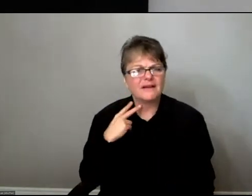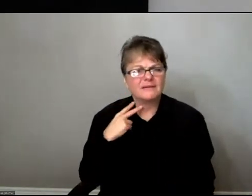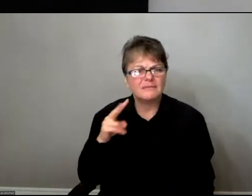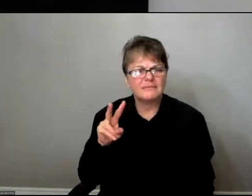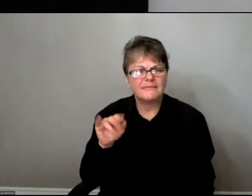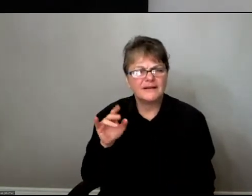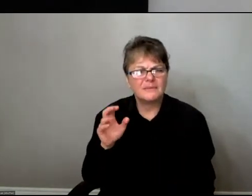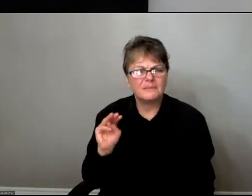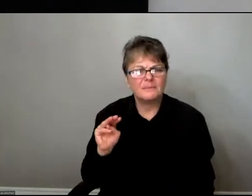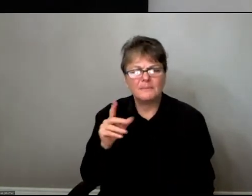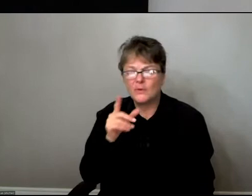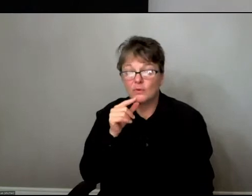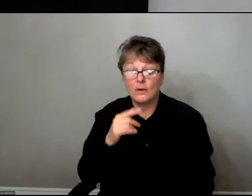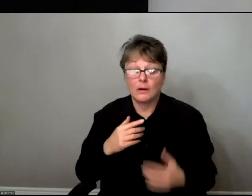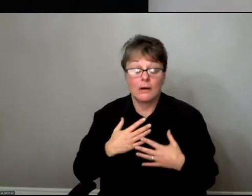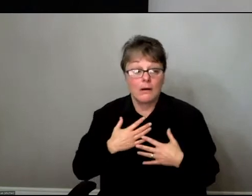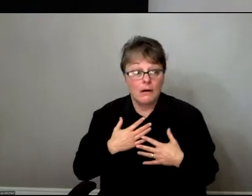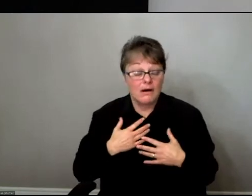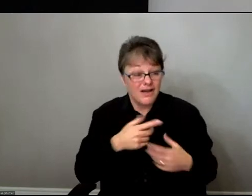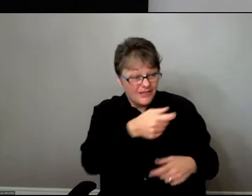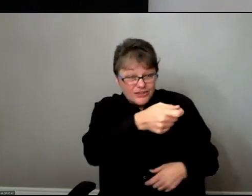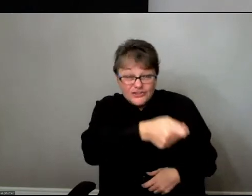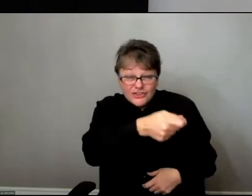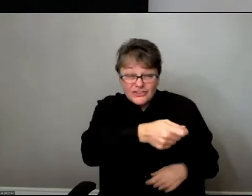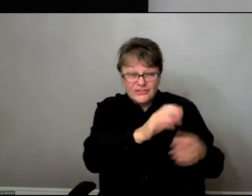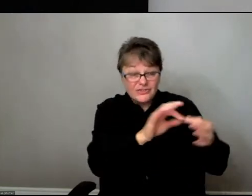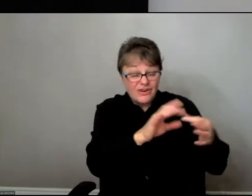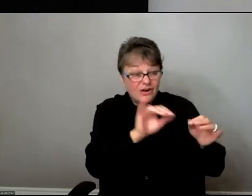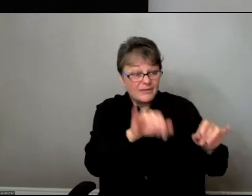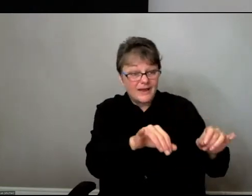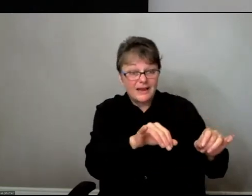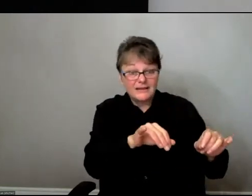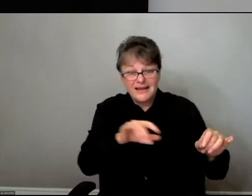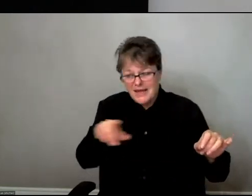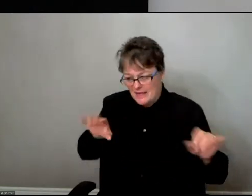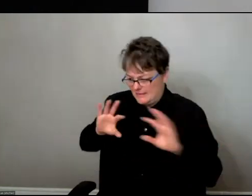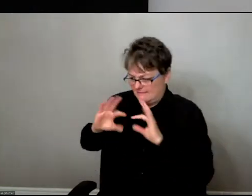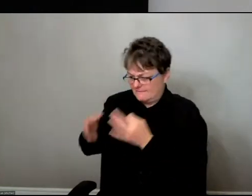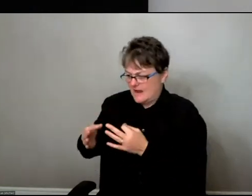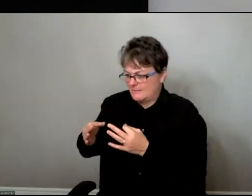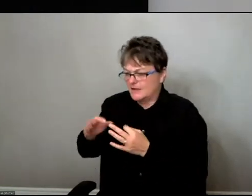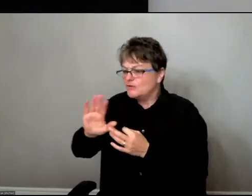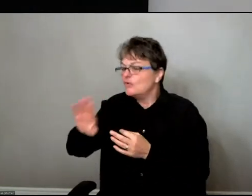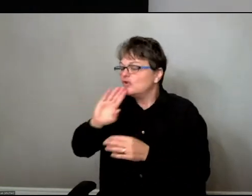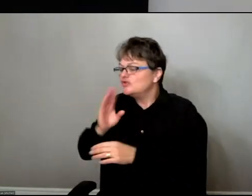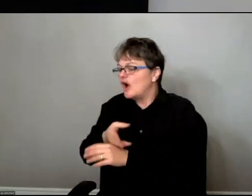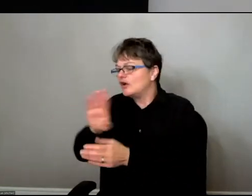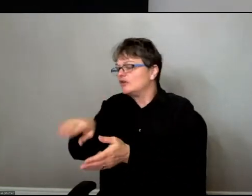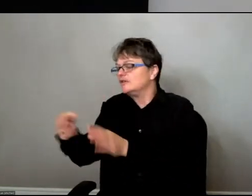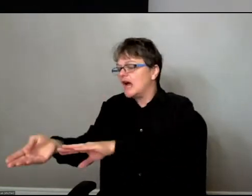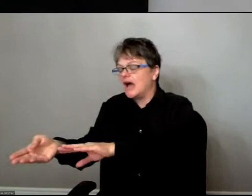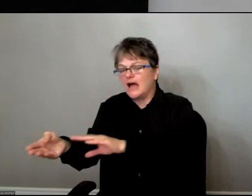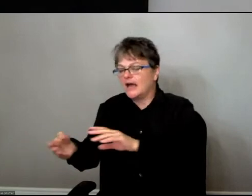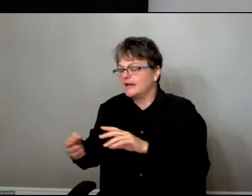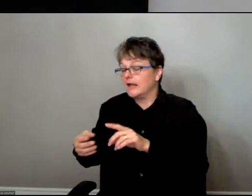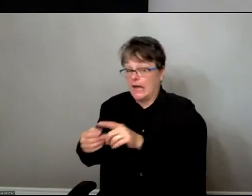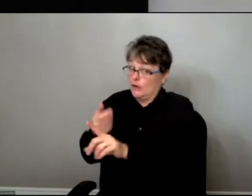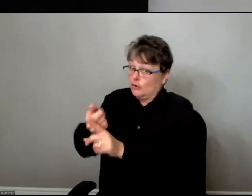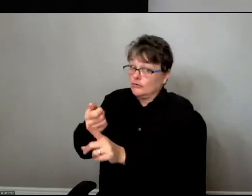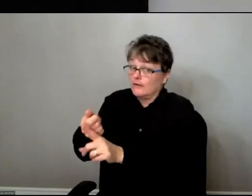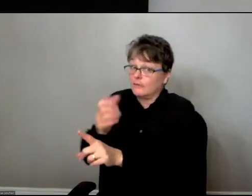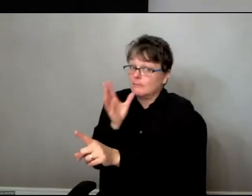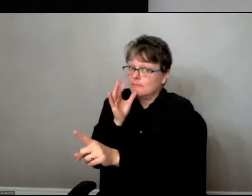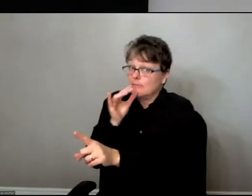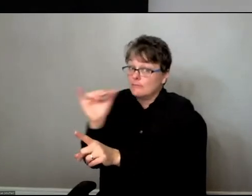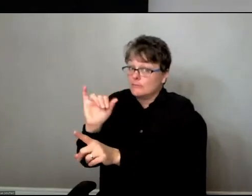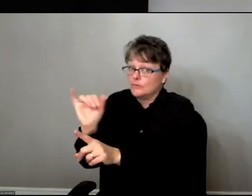disturbing hearing the judge respond in this way when a family lost their daughter, who was also a mother, to such a